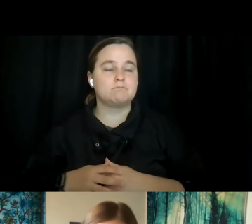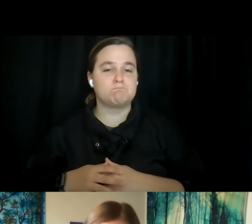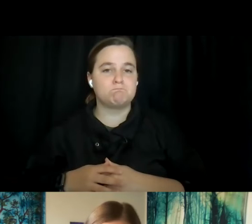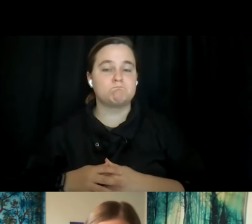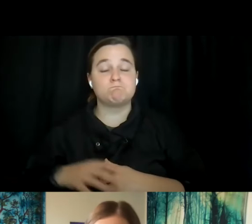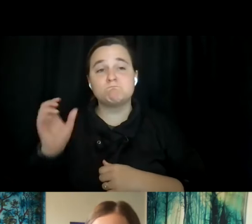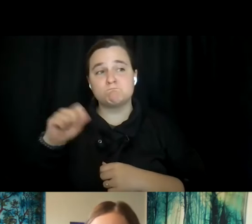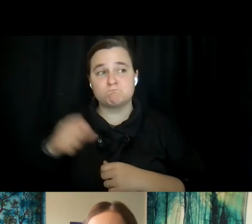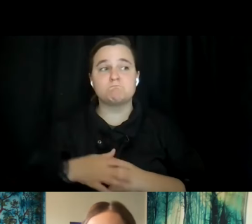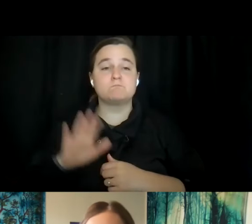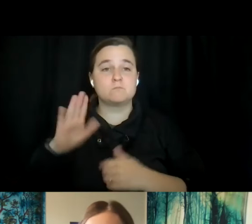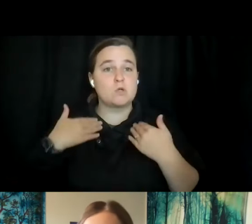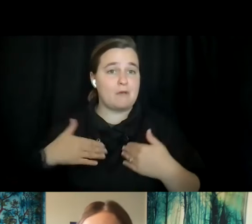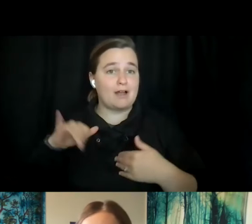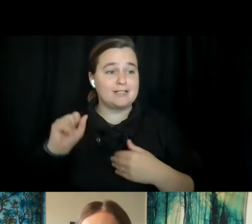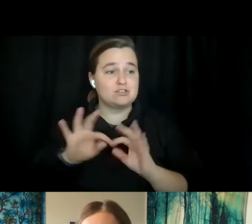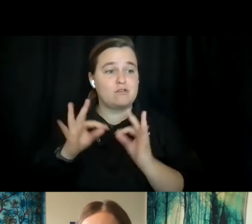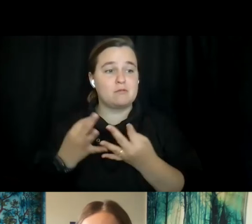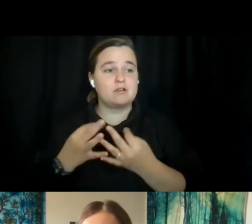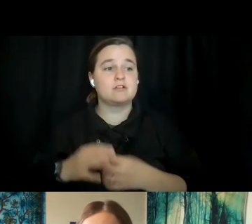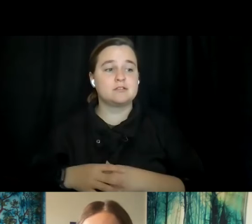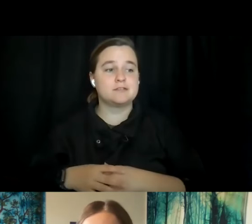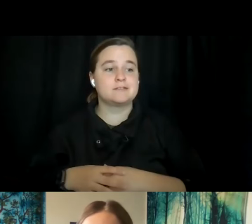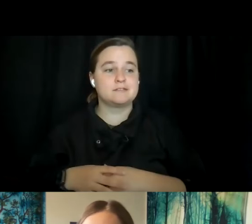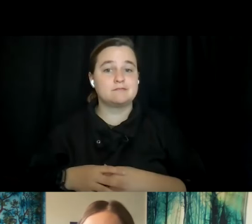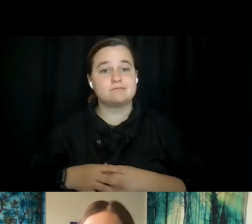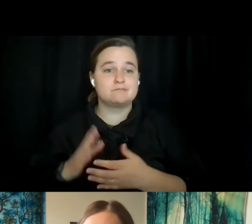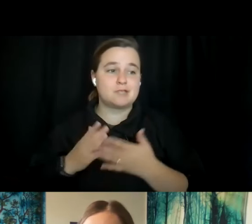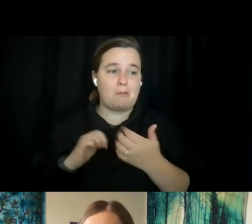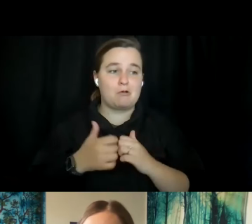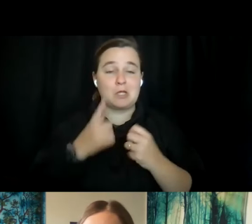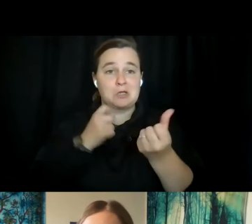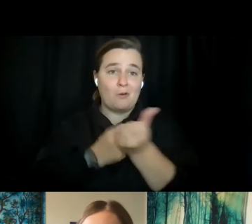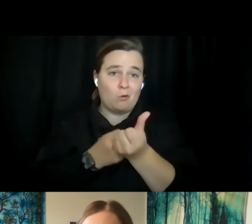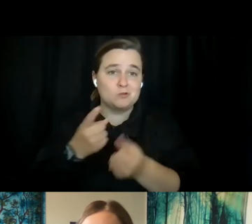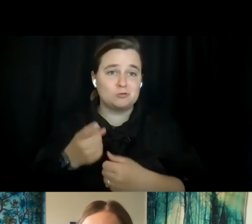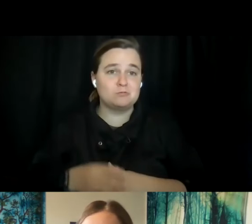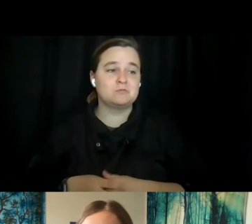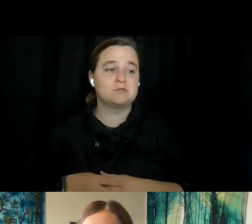Yeah, I guess, yeah, your body is your family in a way. It holds you.